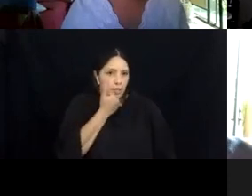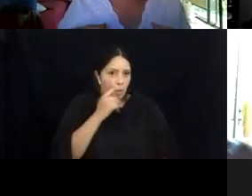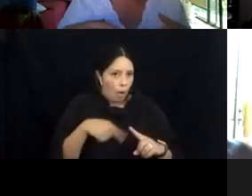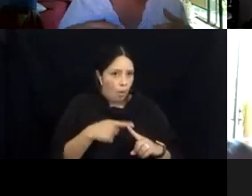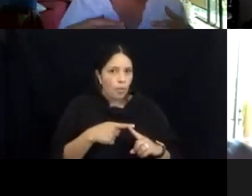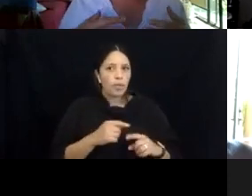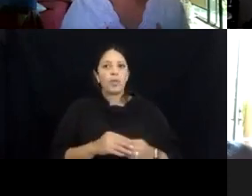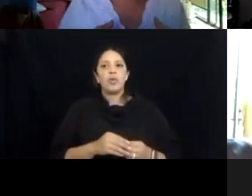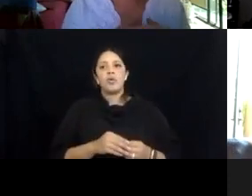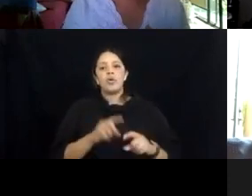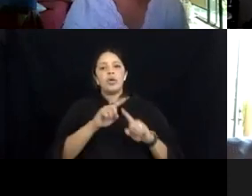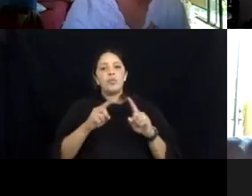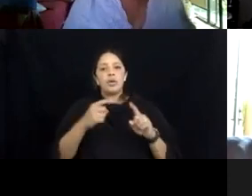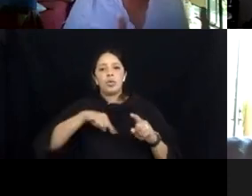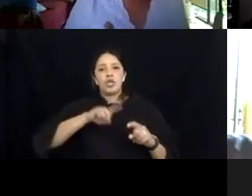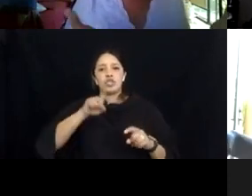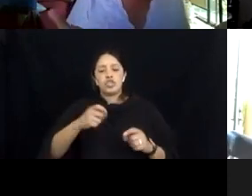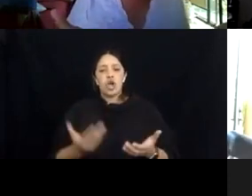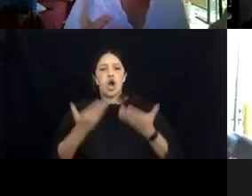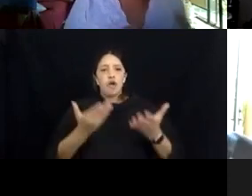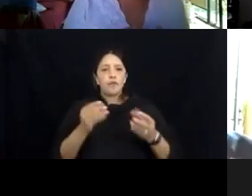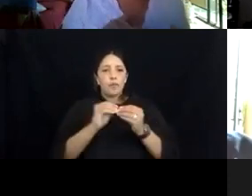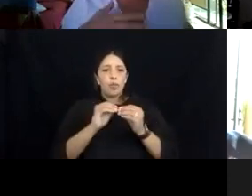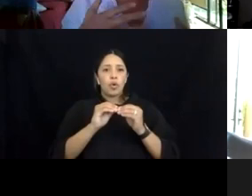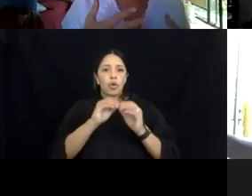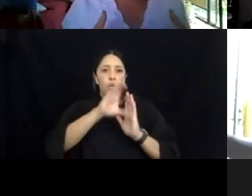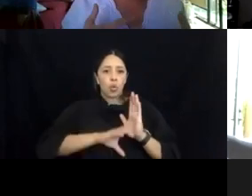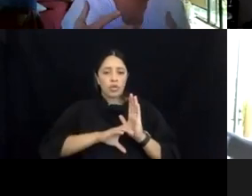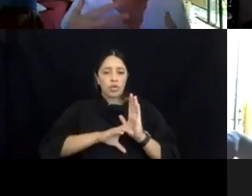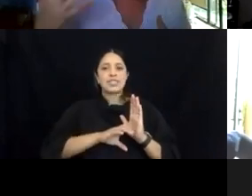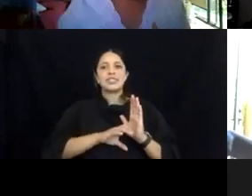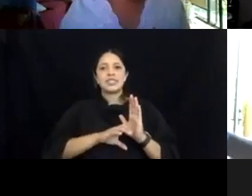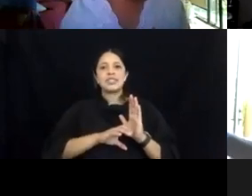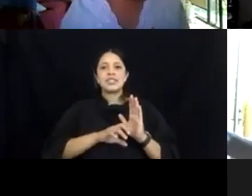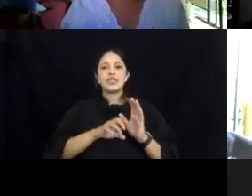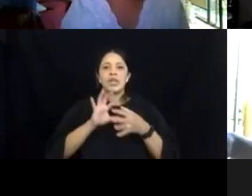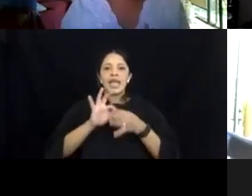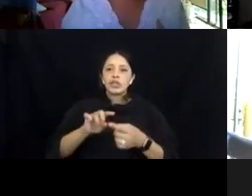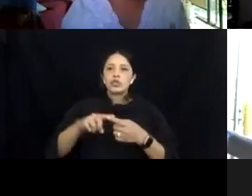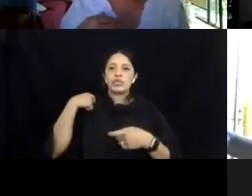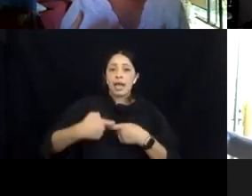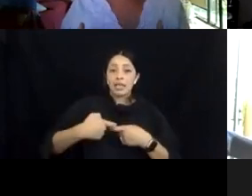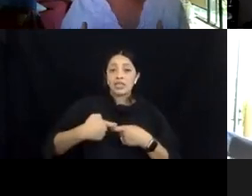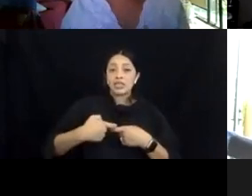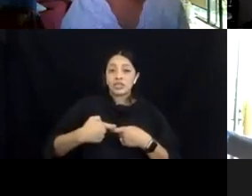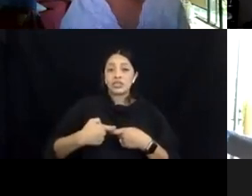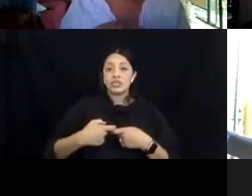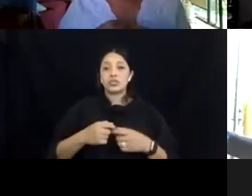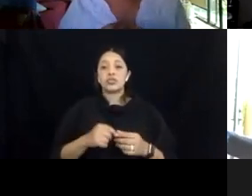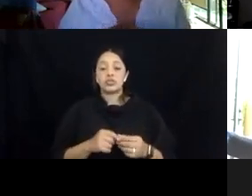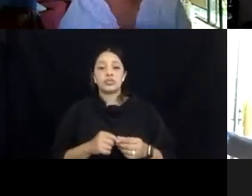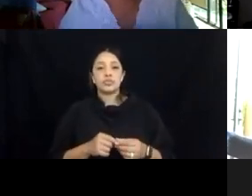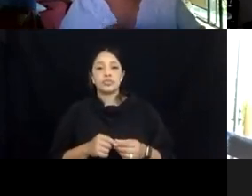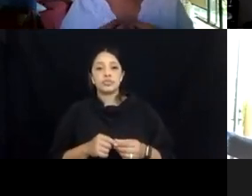more courses in Spanish, for example, or more curriculum choices where students are learning